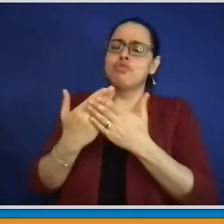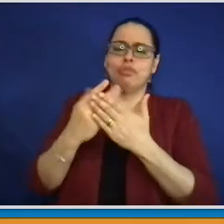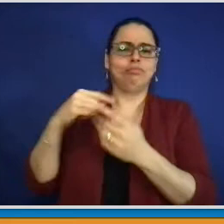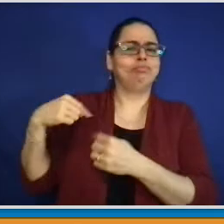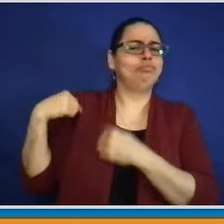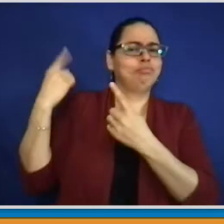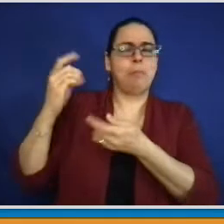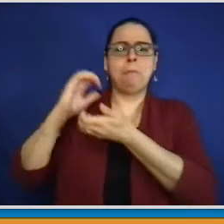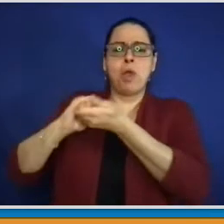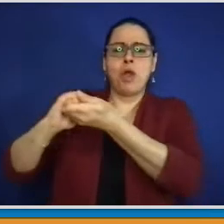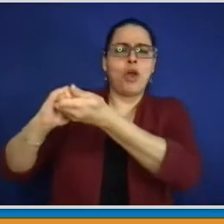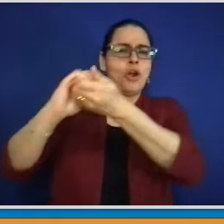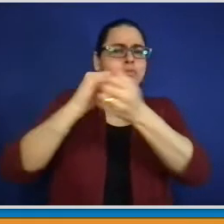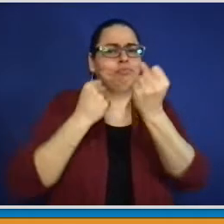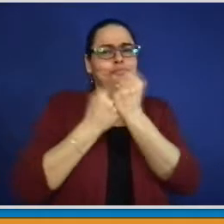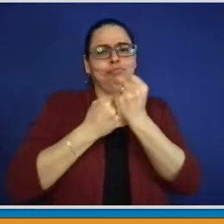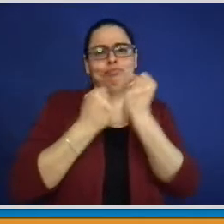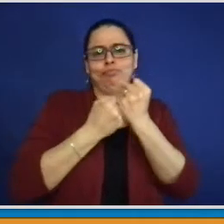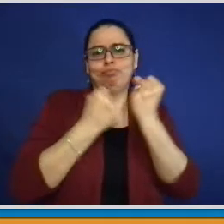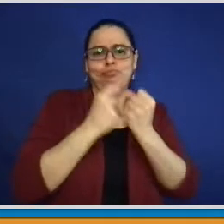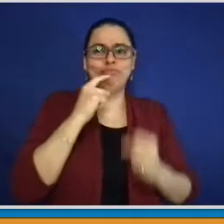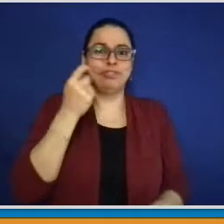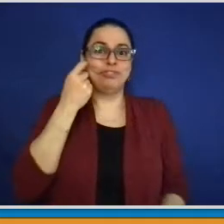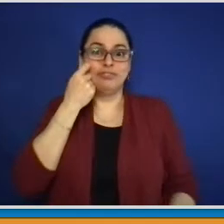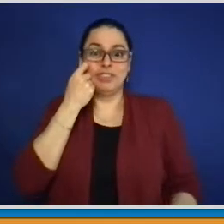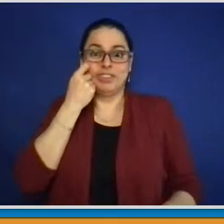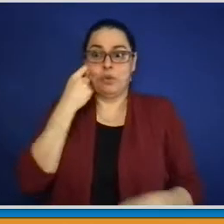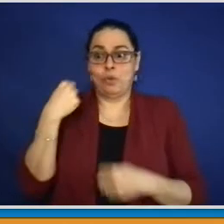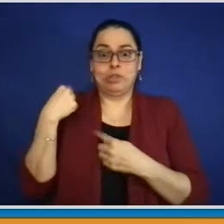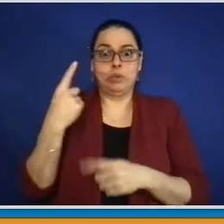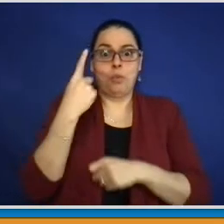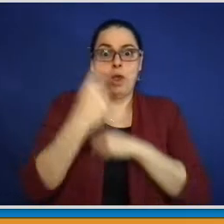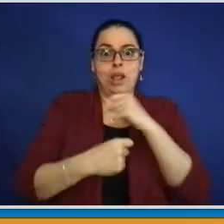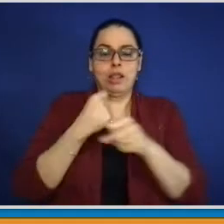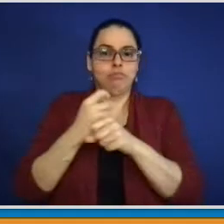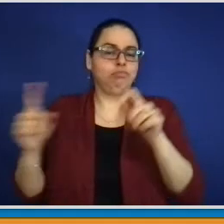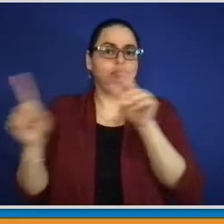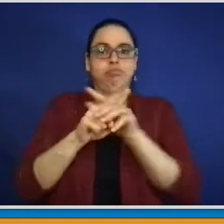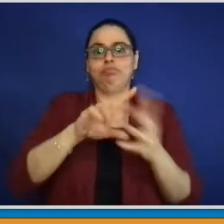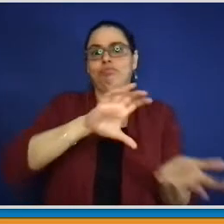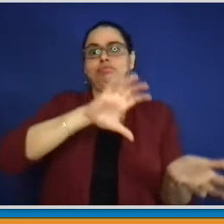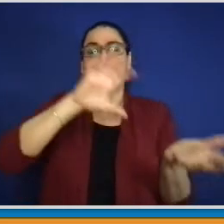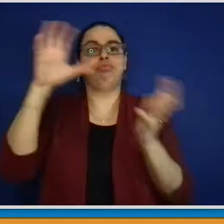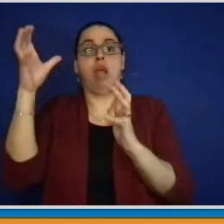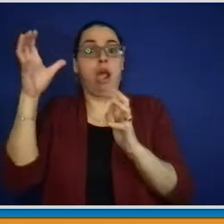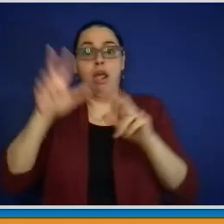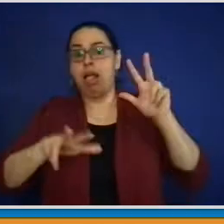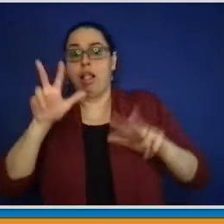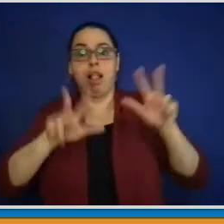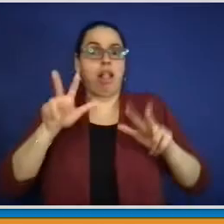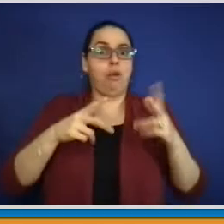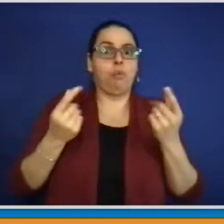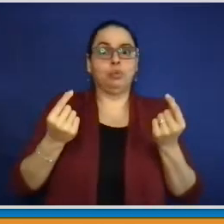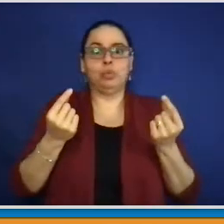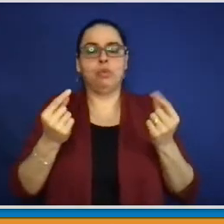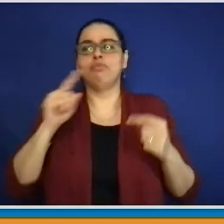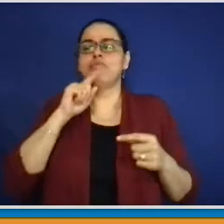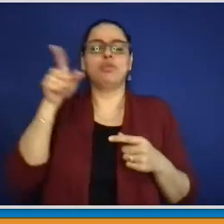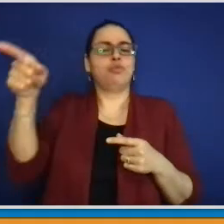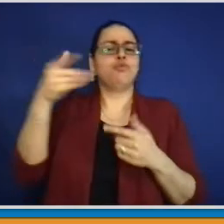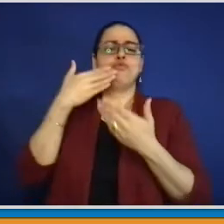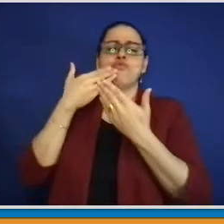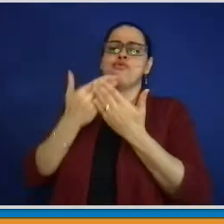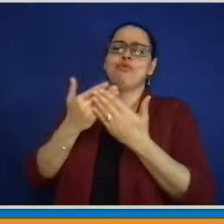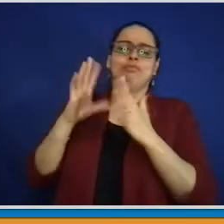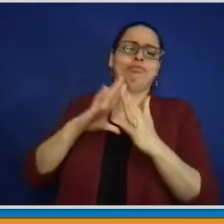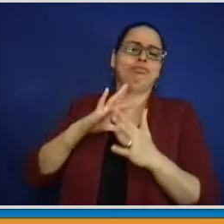one knew what was going on, your leadership and your guidance and your help has truly been invaluable to the residents